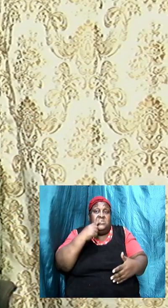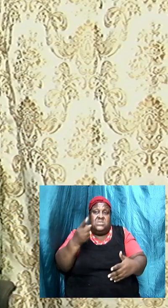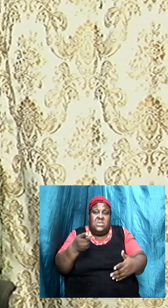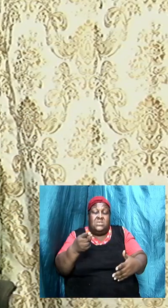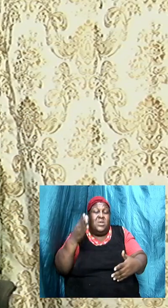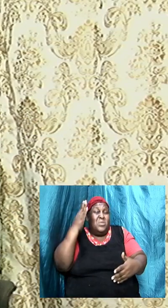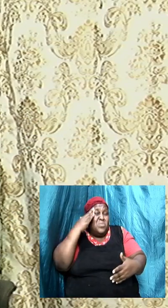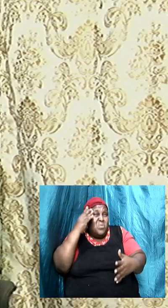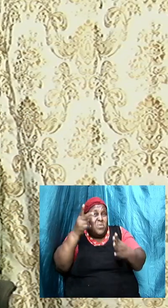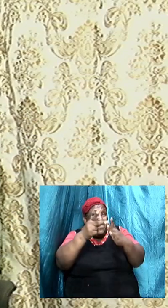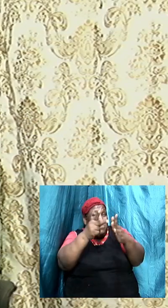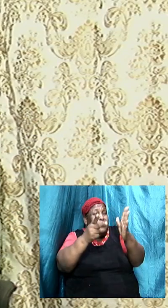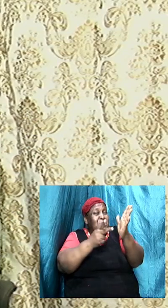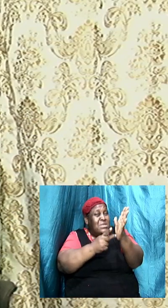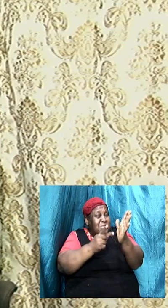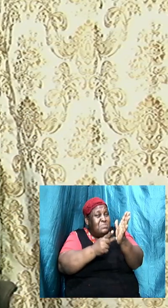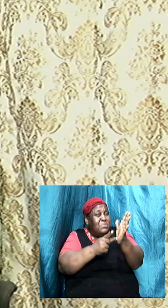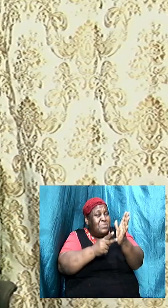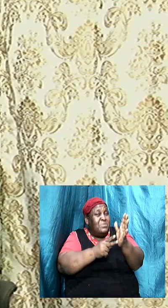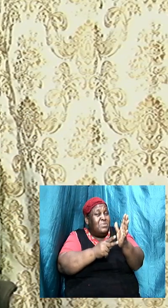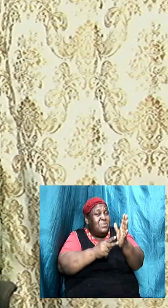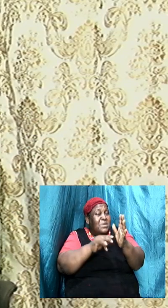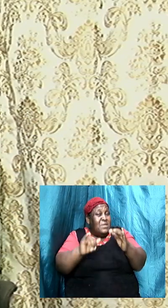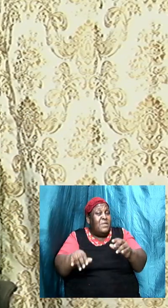that governs the individual life.